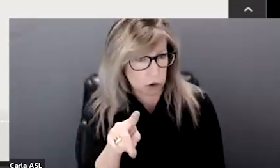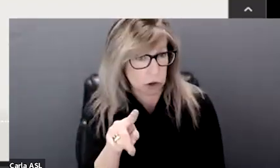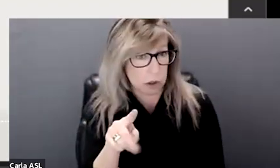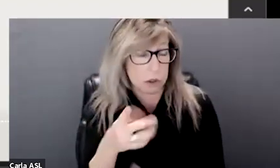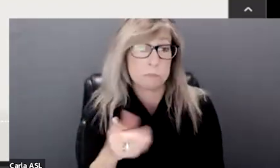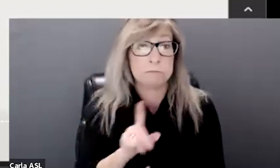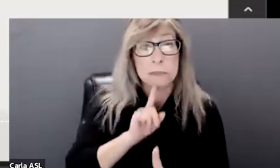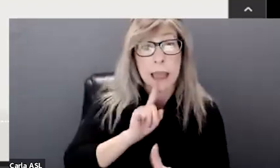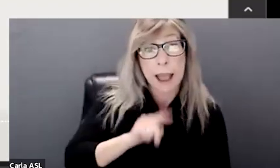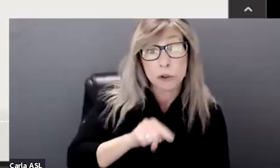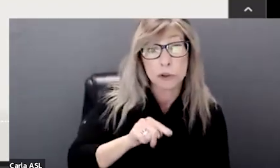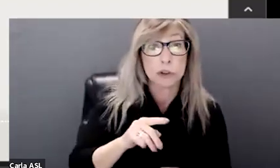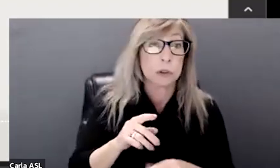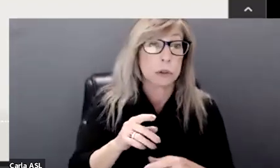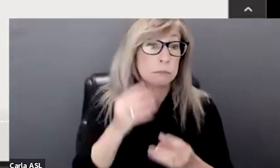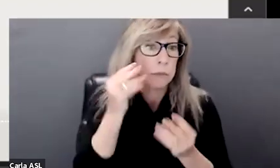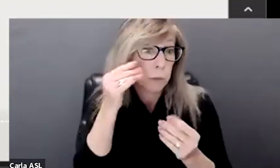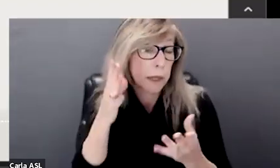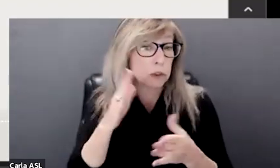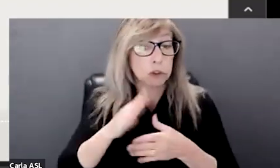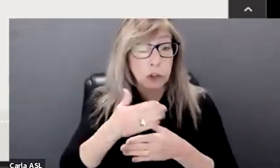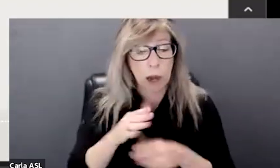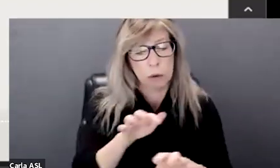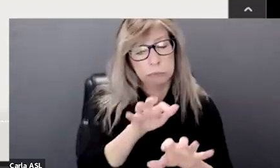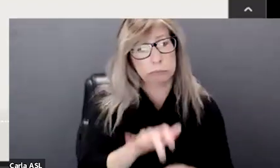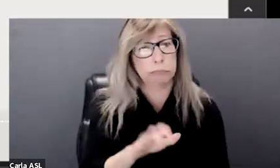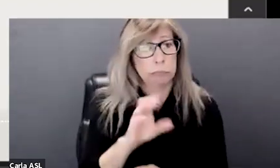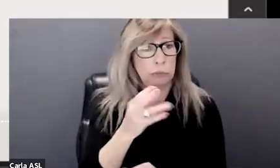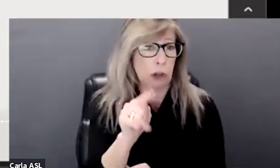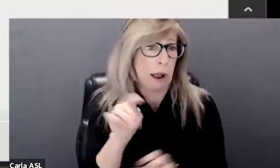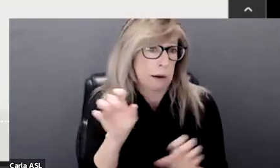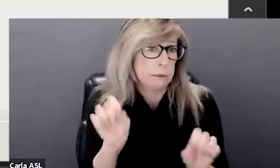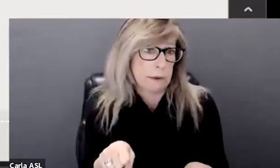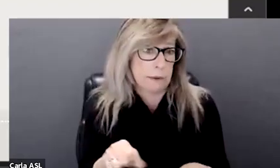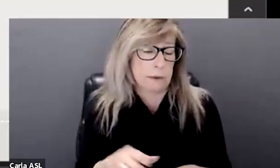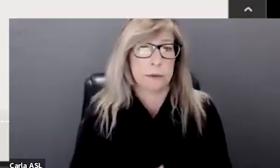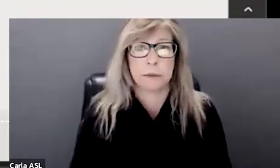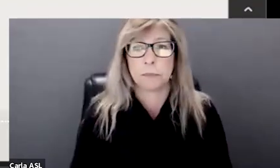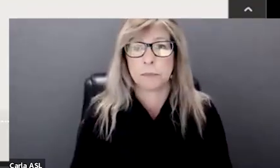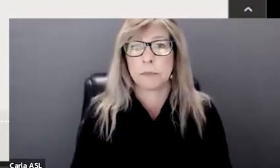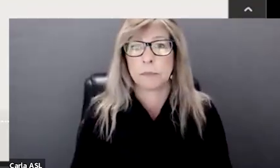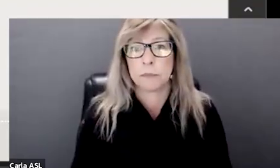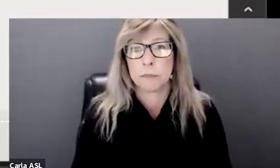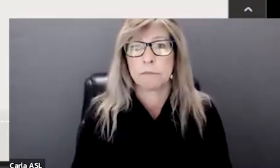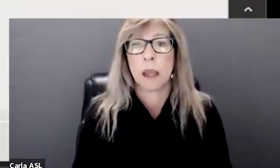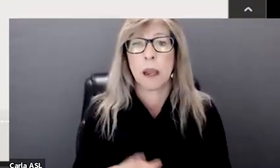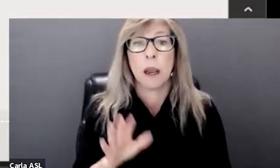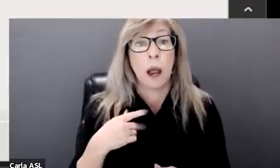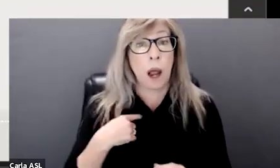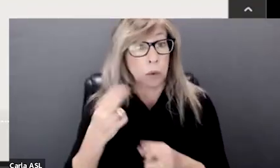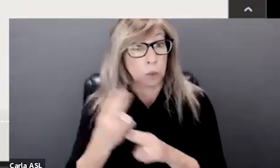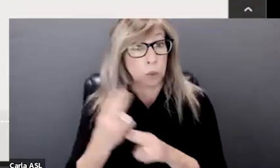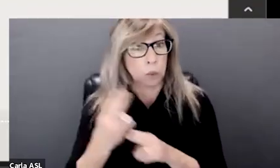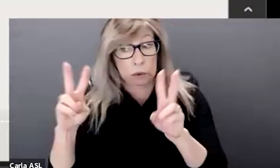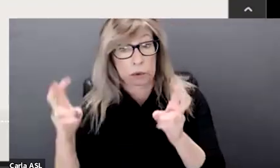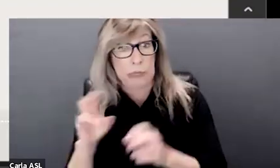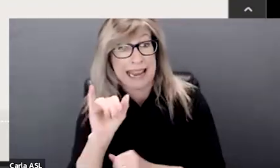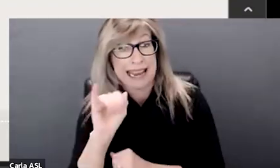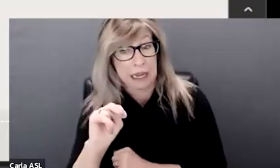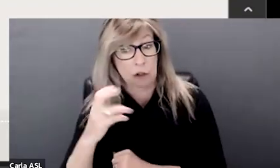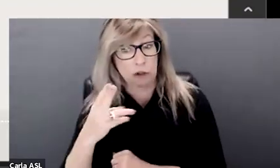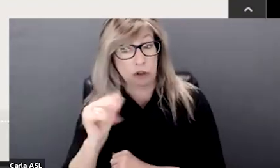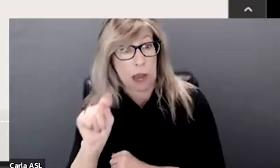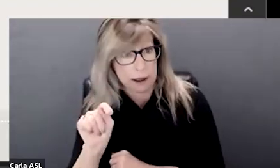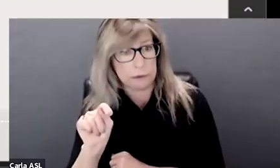to record your ideas and share them with one another. And then when I refer to them as in chat questions, we